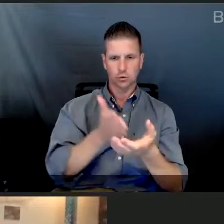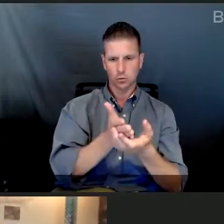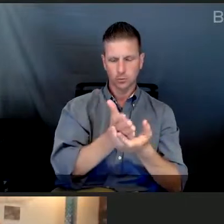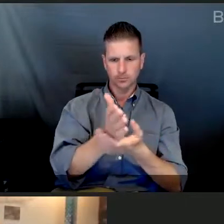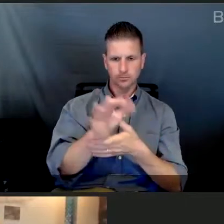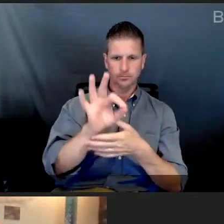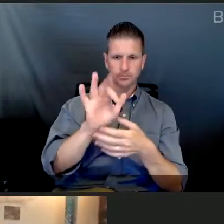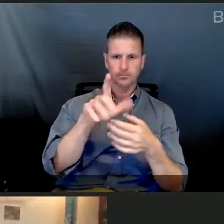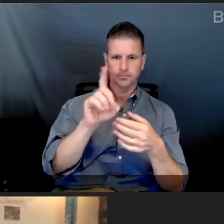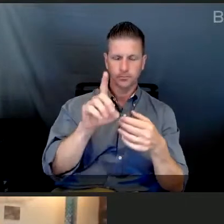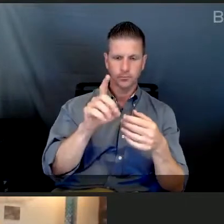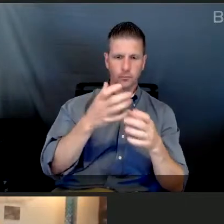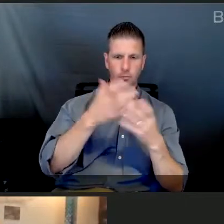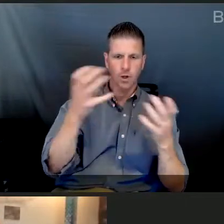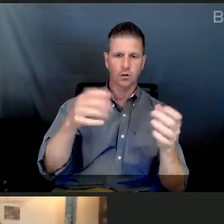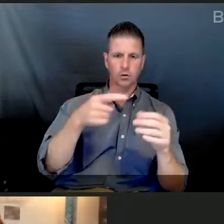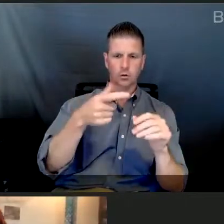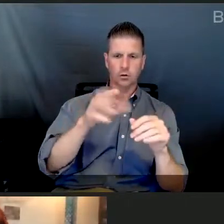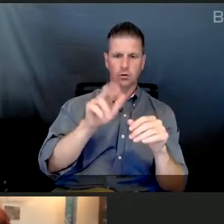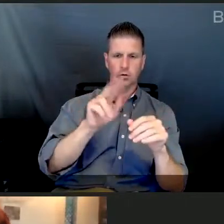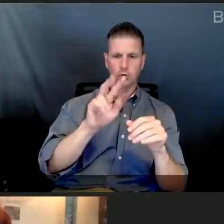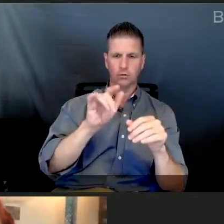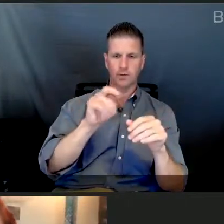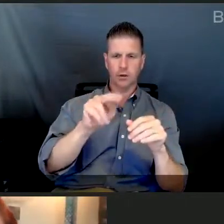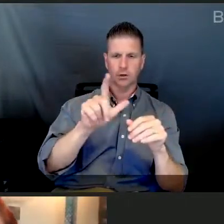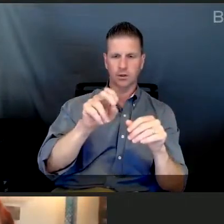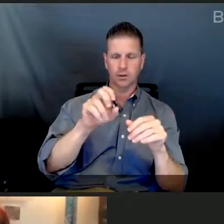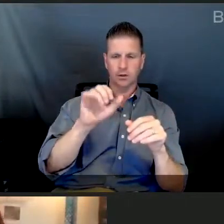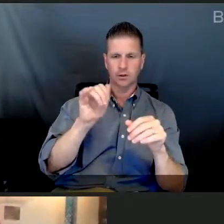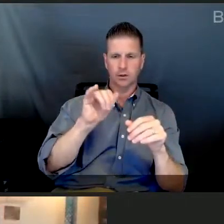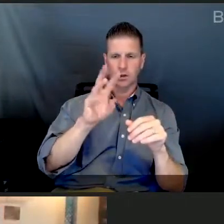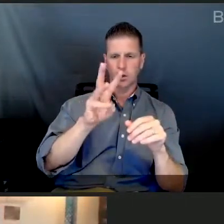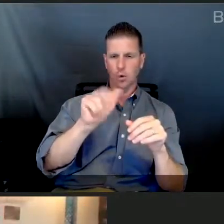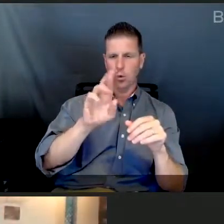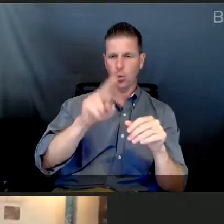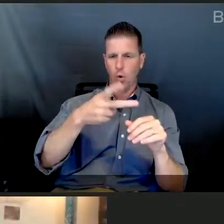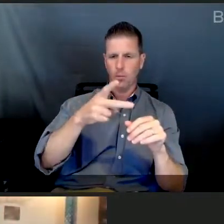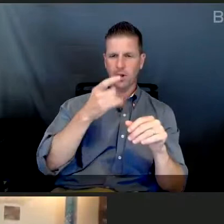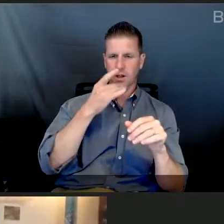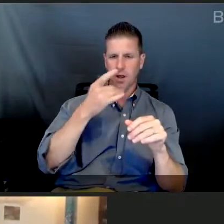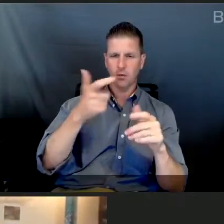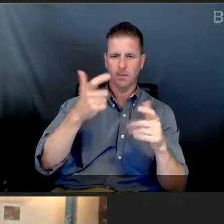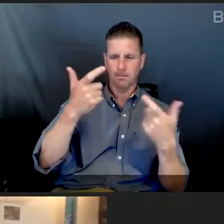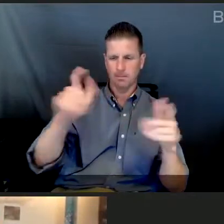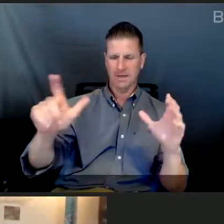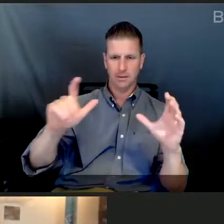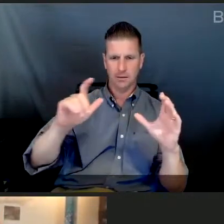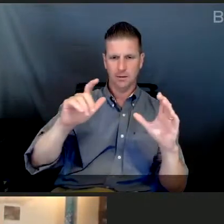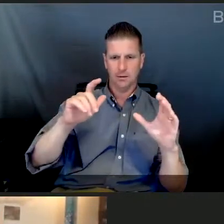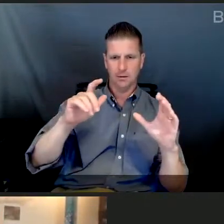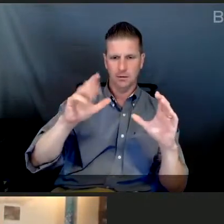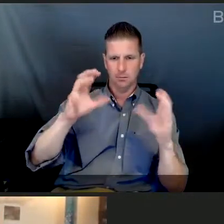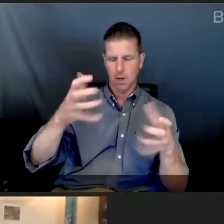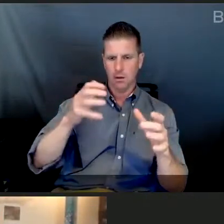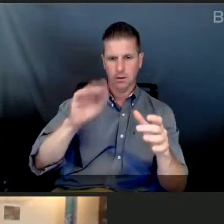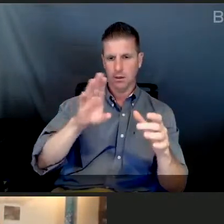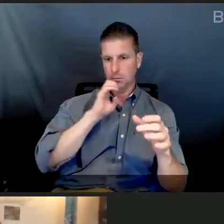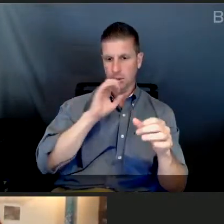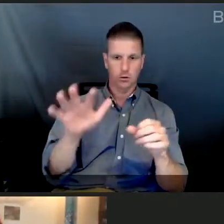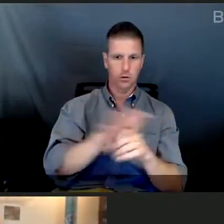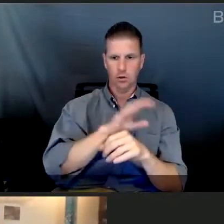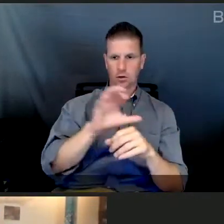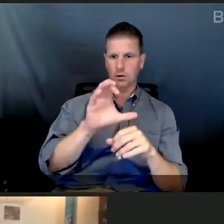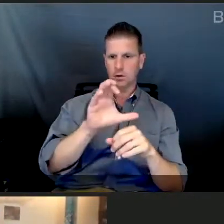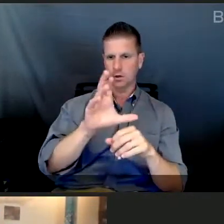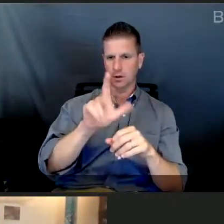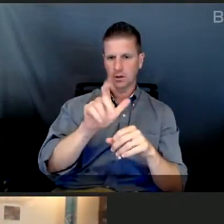fields where you have lots of gravitational lensing, or this kind of a warping of light around big massive bodies. And this can be entire clusters of